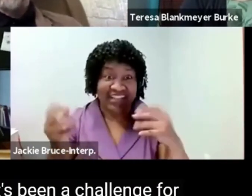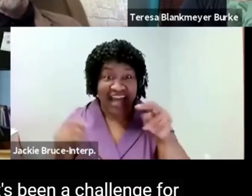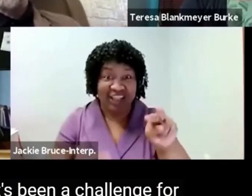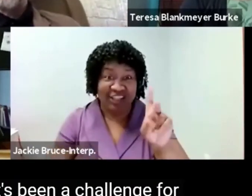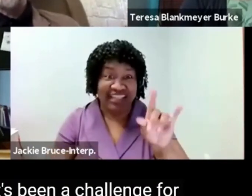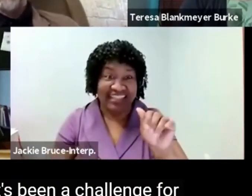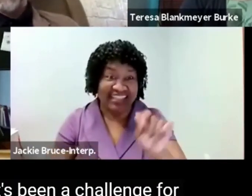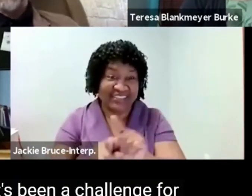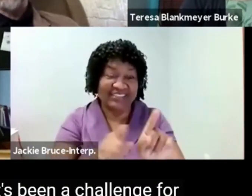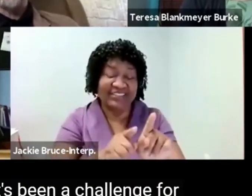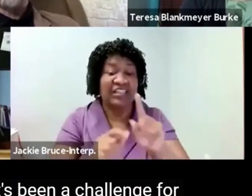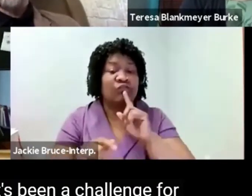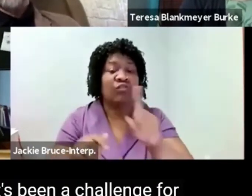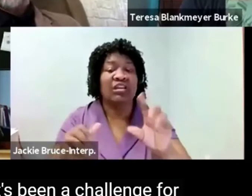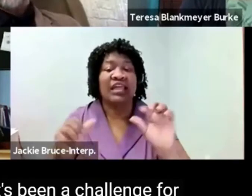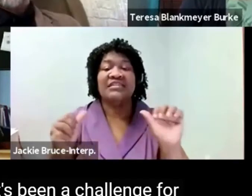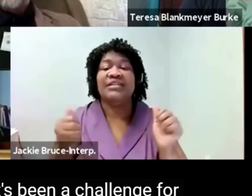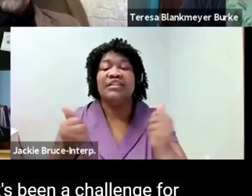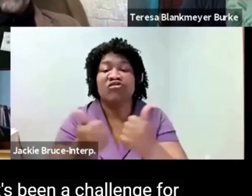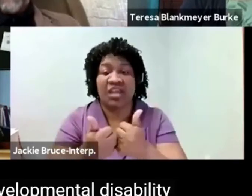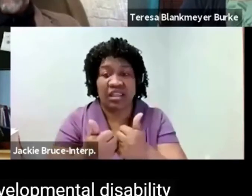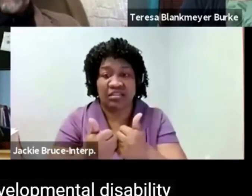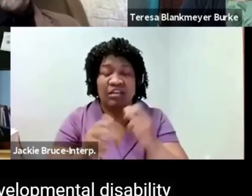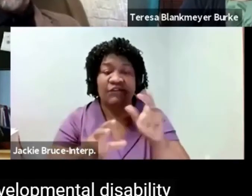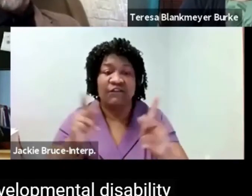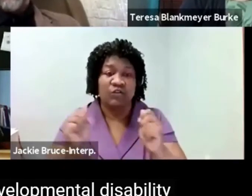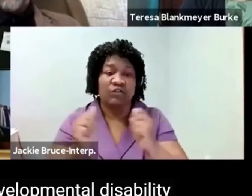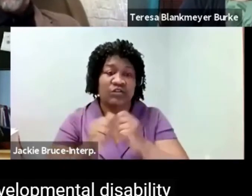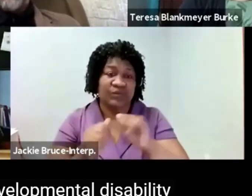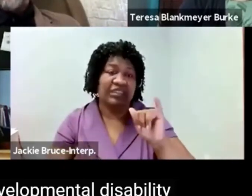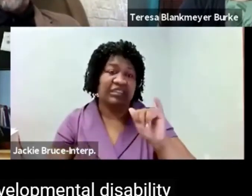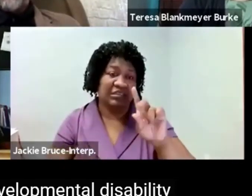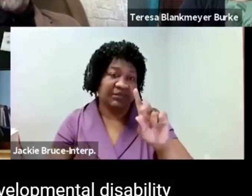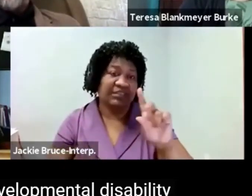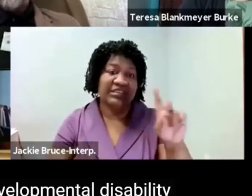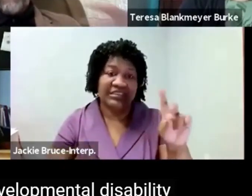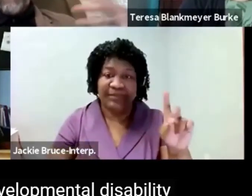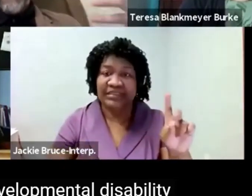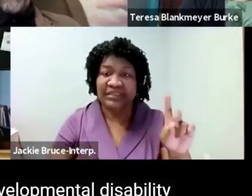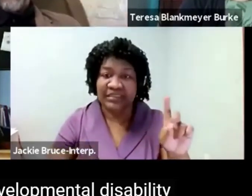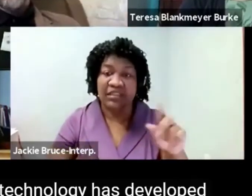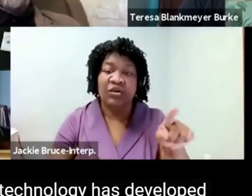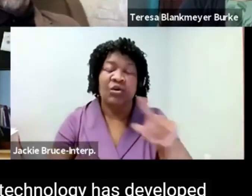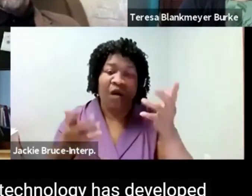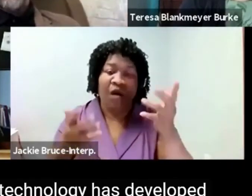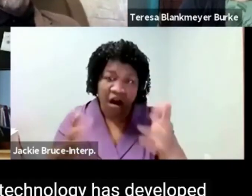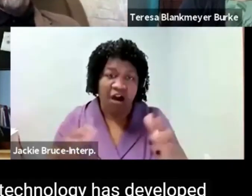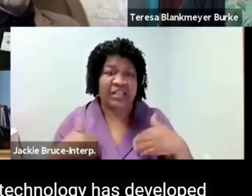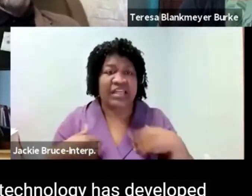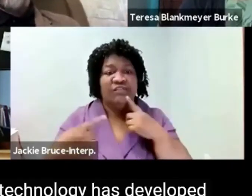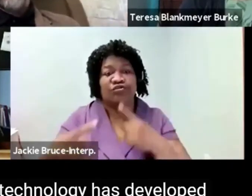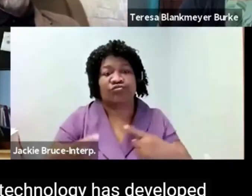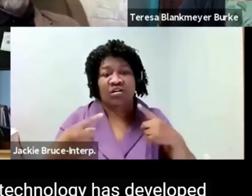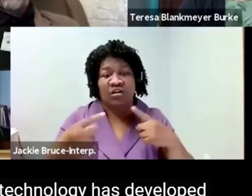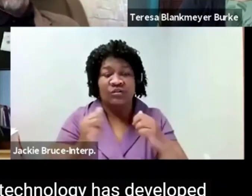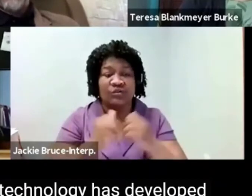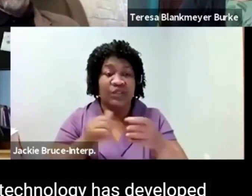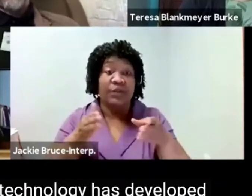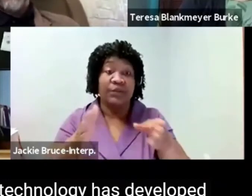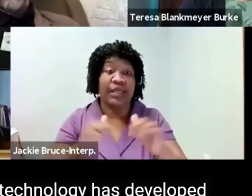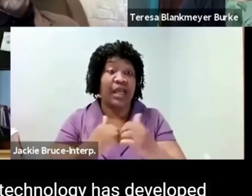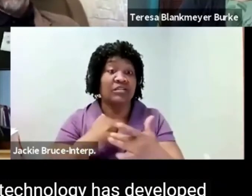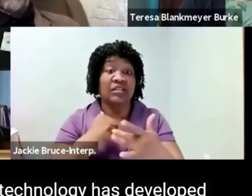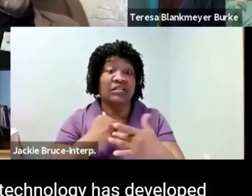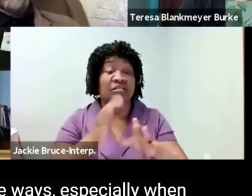I know it's been a real challenge for folks with intellectual and developmental disability who already had struggles with the way that technology